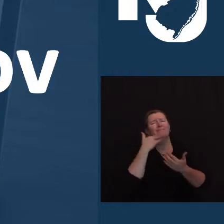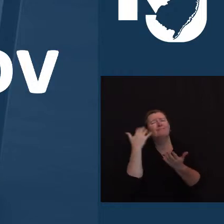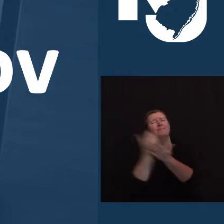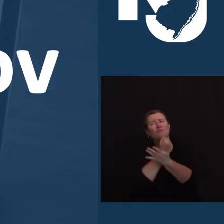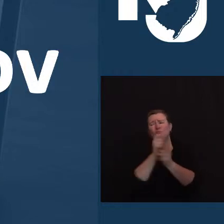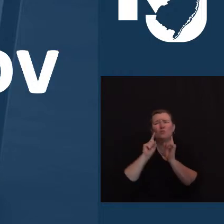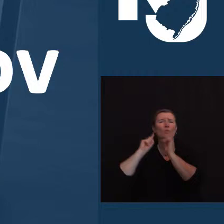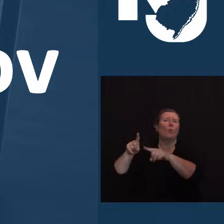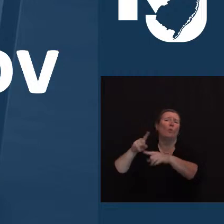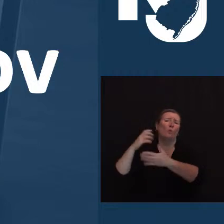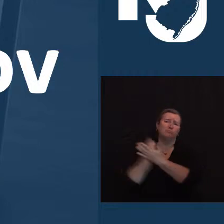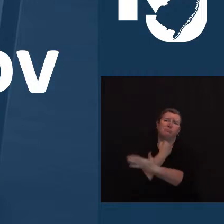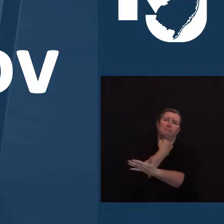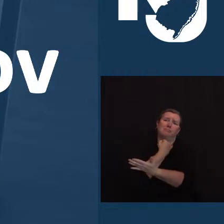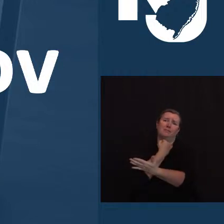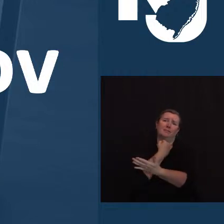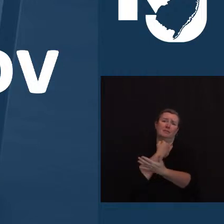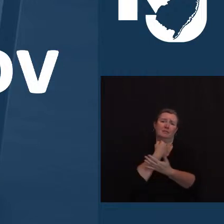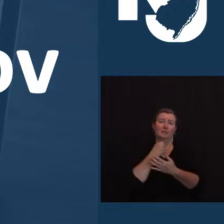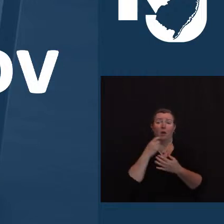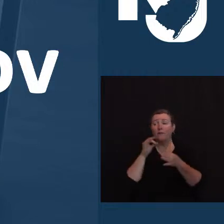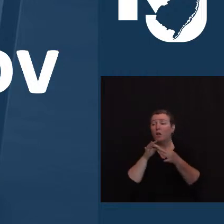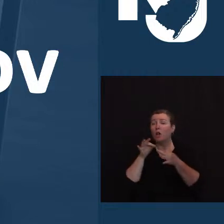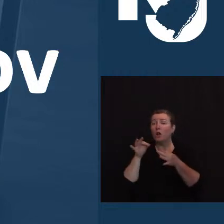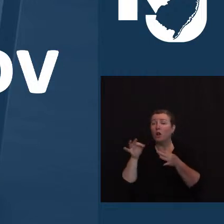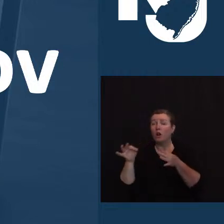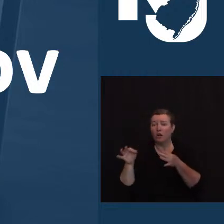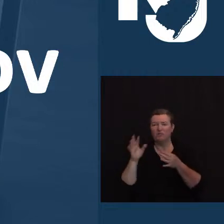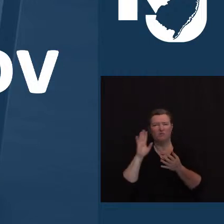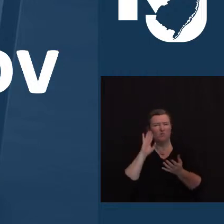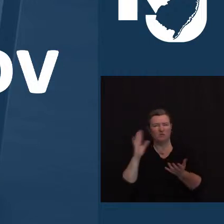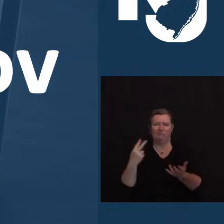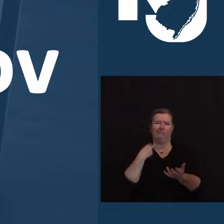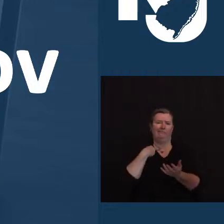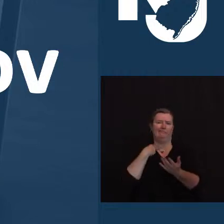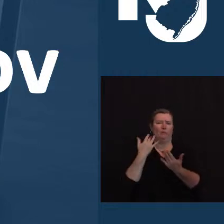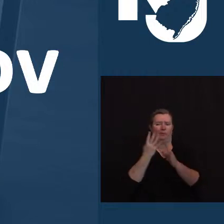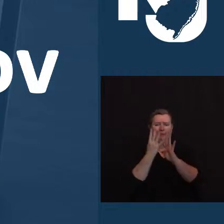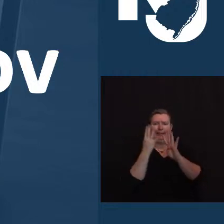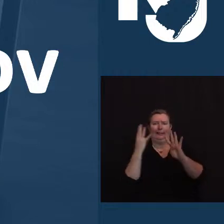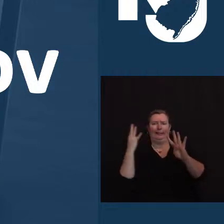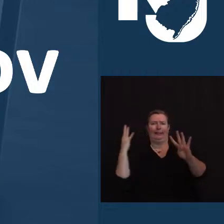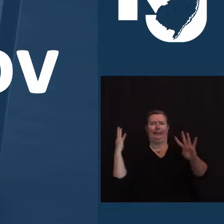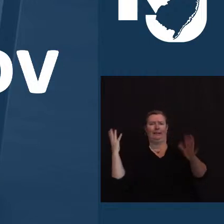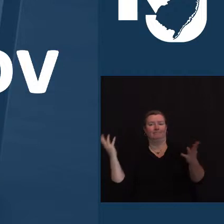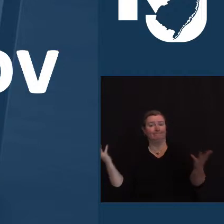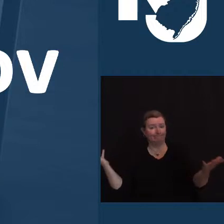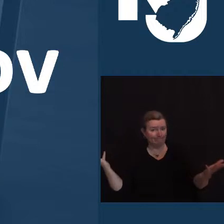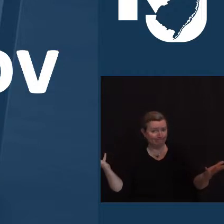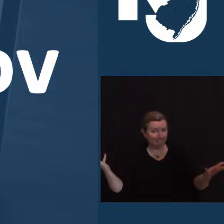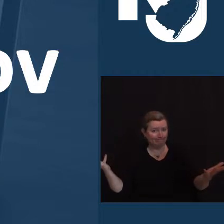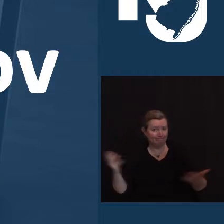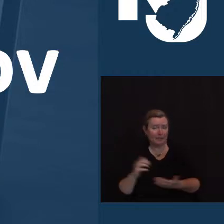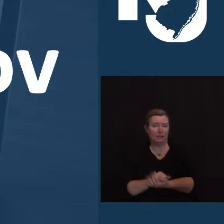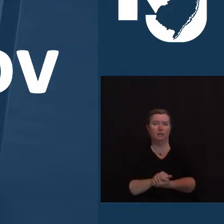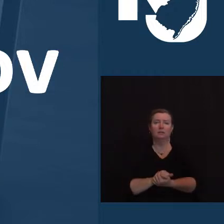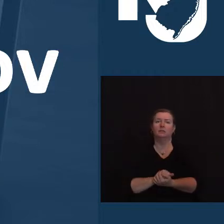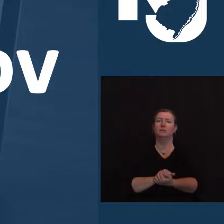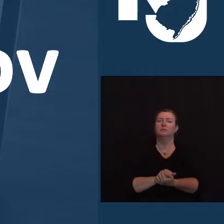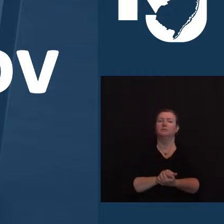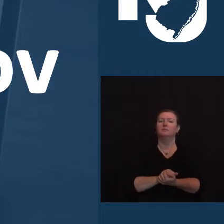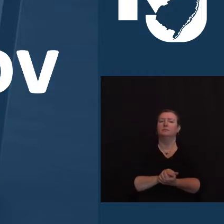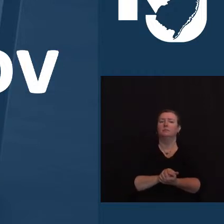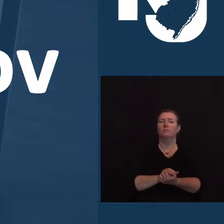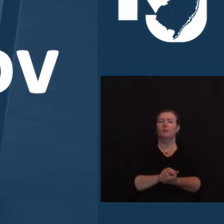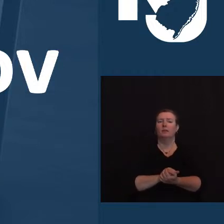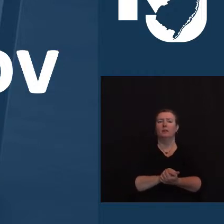up again within the next month. And by the way, Judy, I looked at my notes this morning. We're knocking on doors today in 27